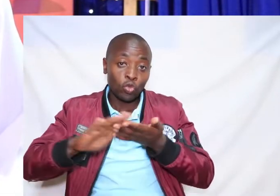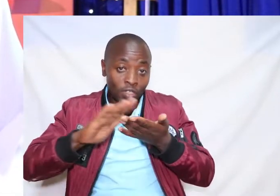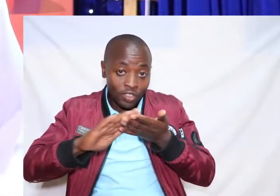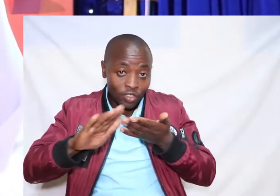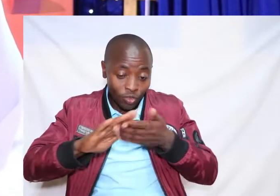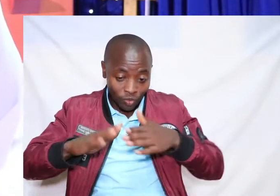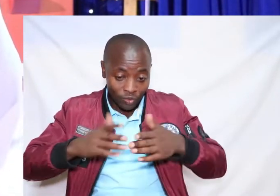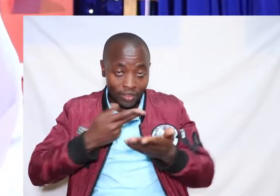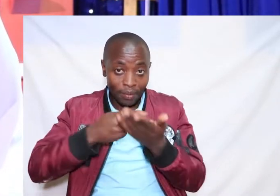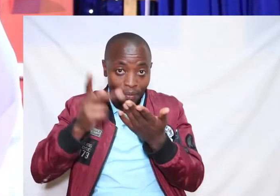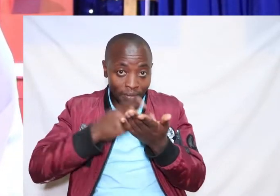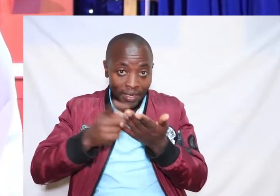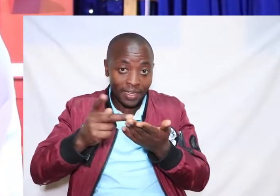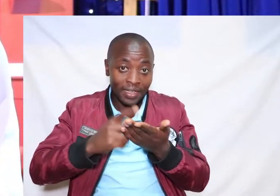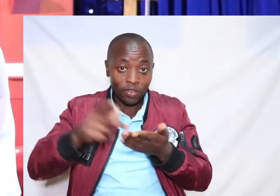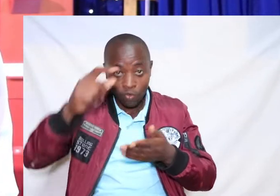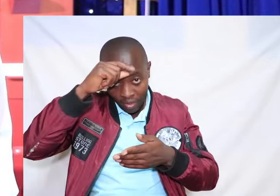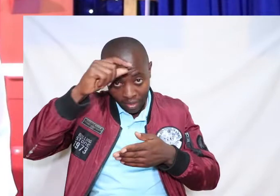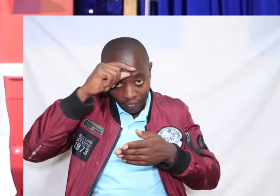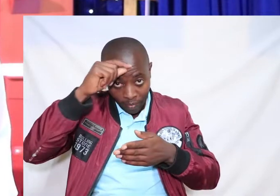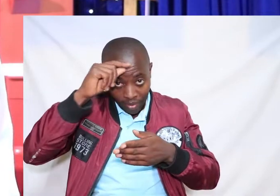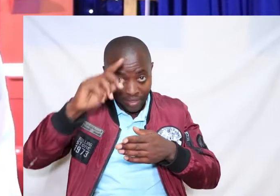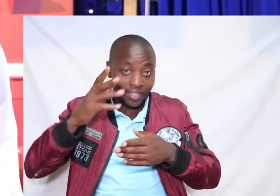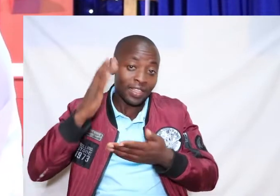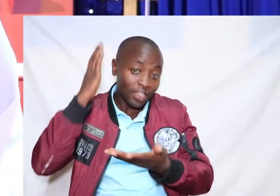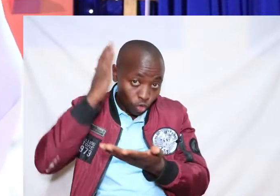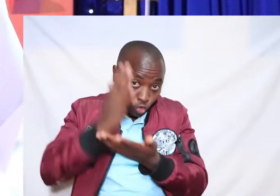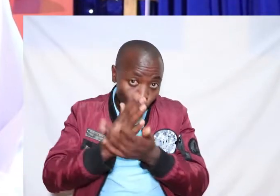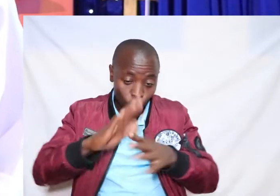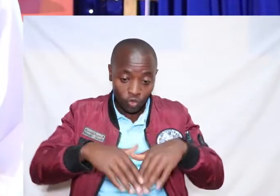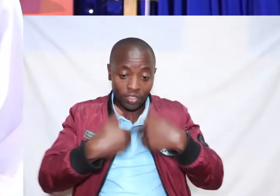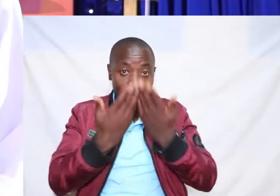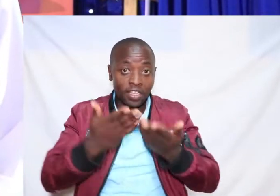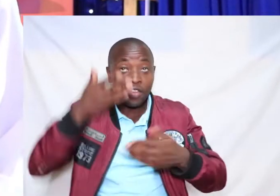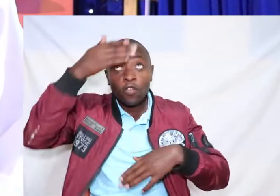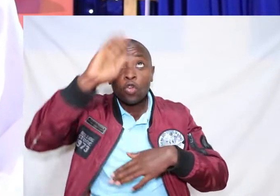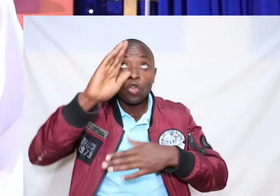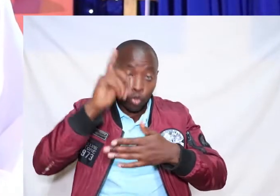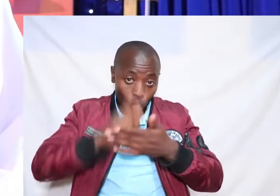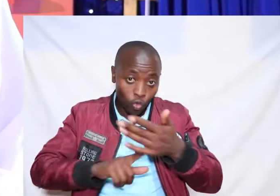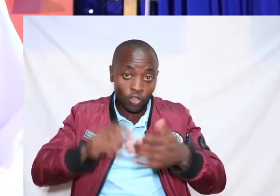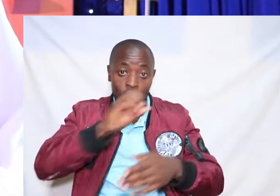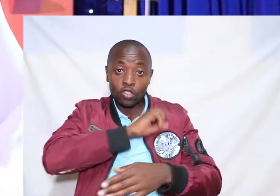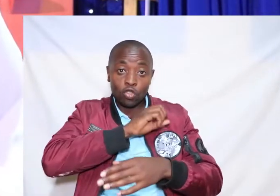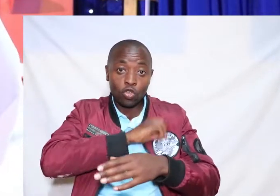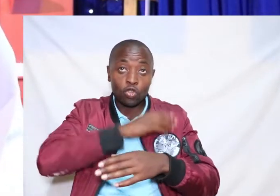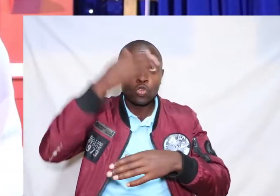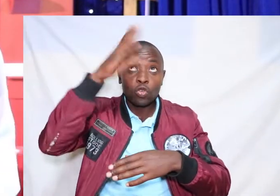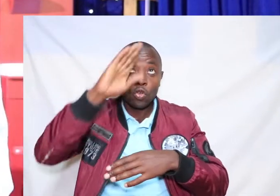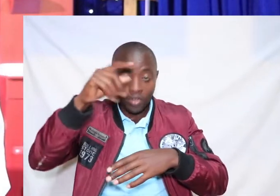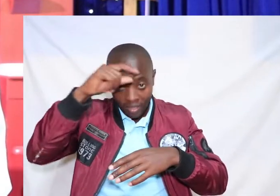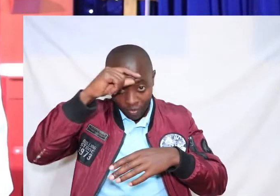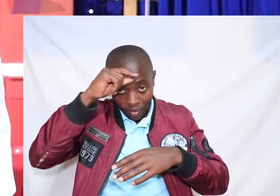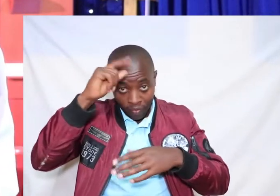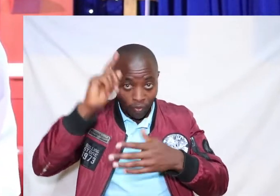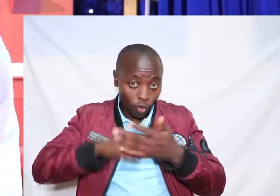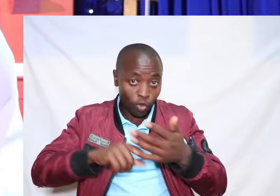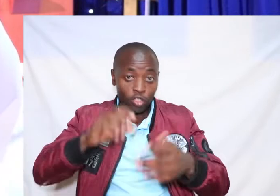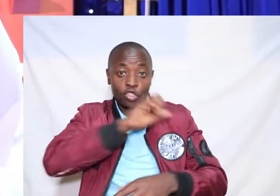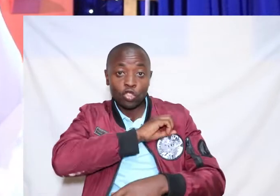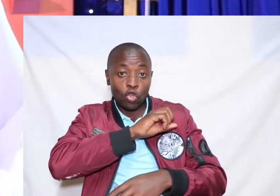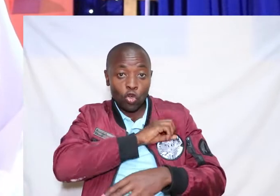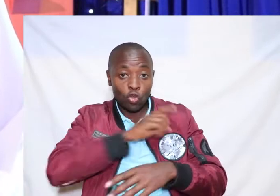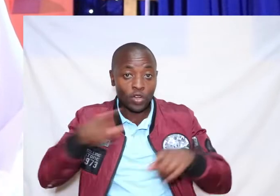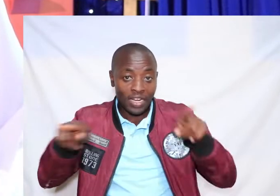tithes. They affirm to render to God what belongs to God and to Caesar what belongs to Caesar.